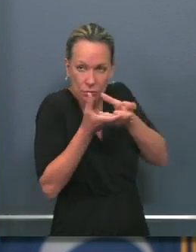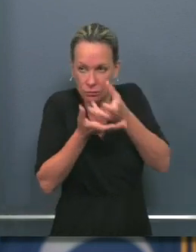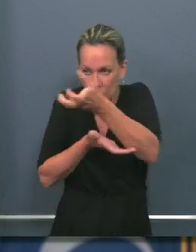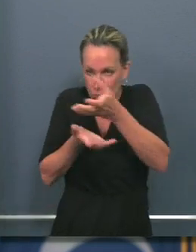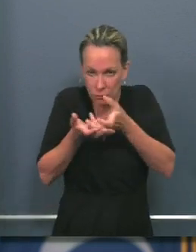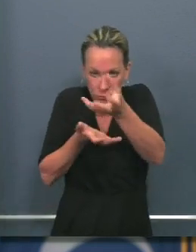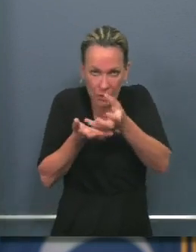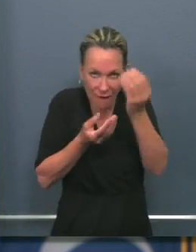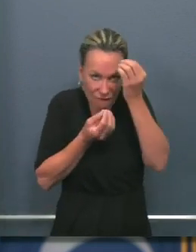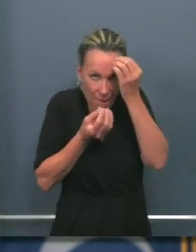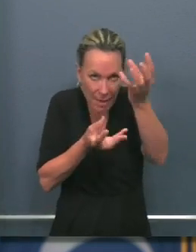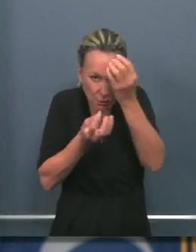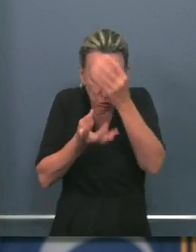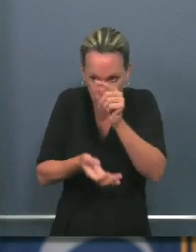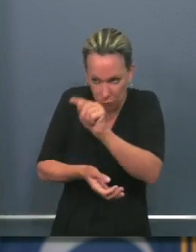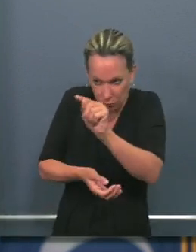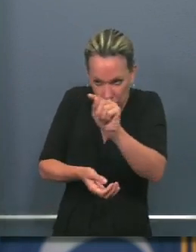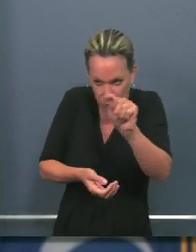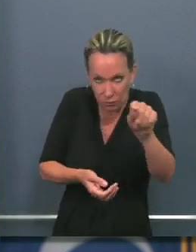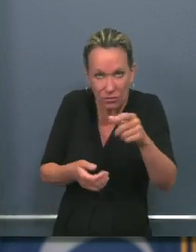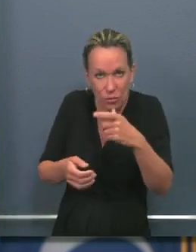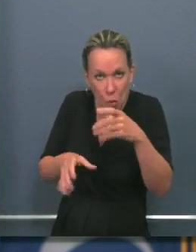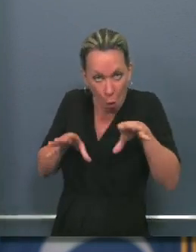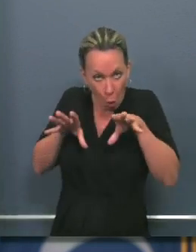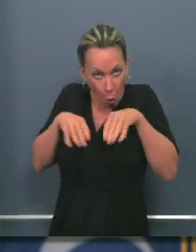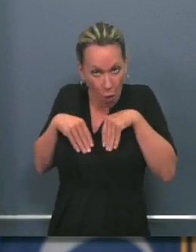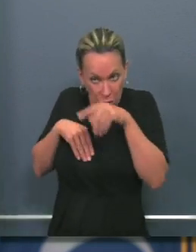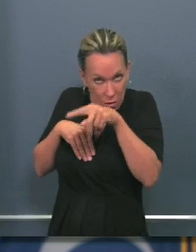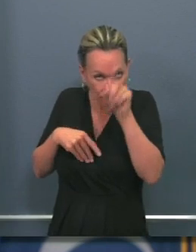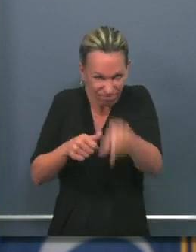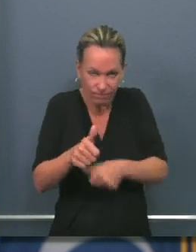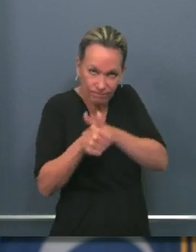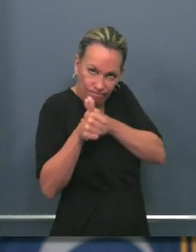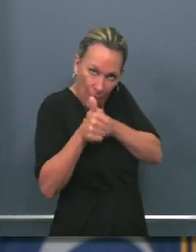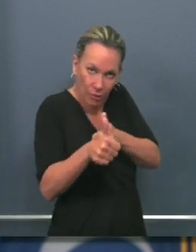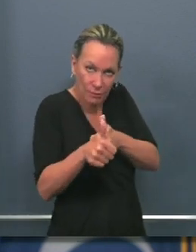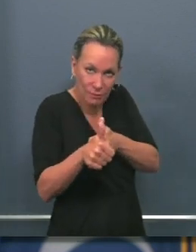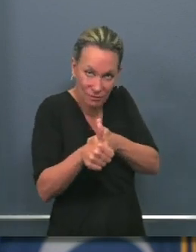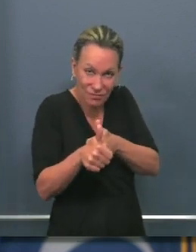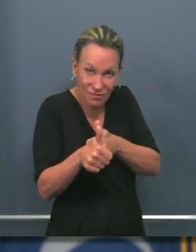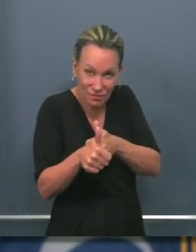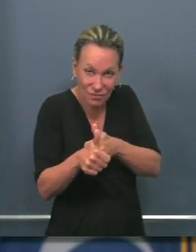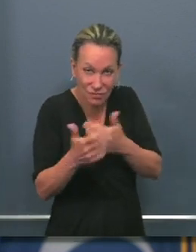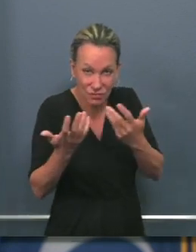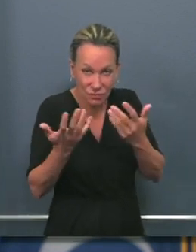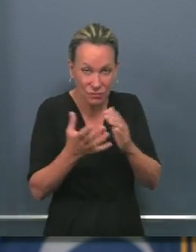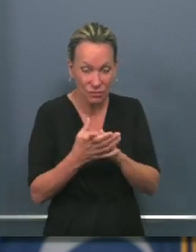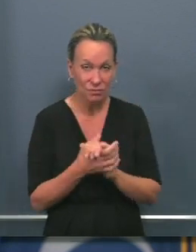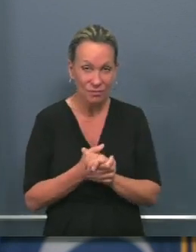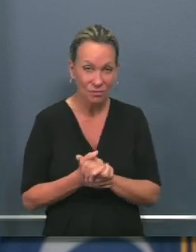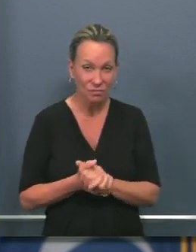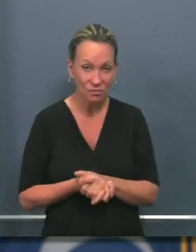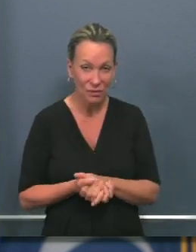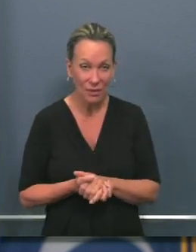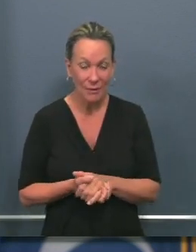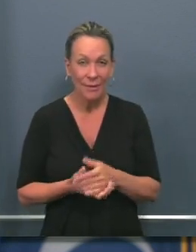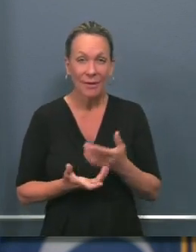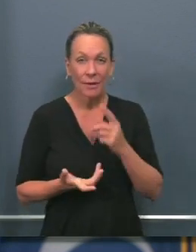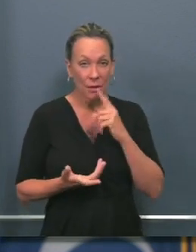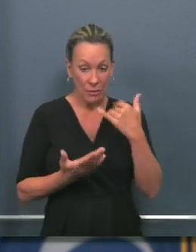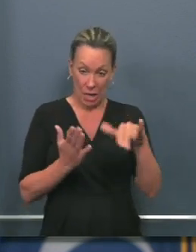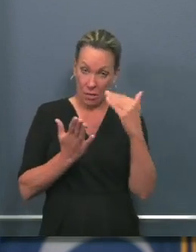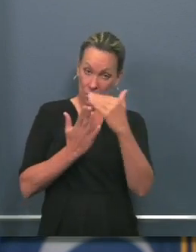require, I think, a little bit more specificity, a little bit more nuance and details in terms of the guidance to satisfy our